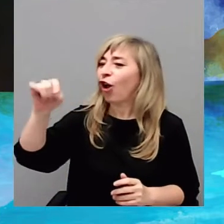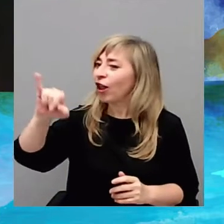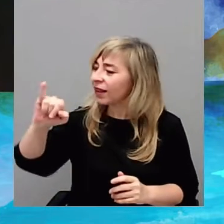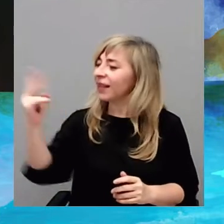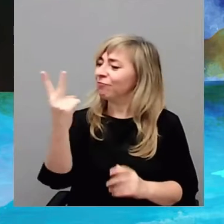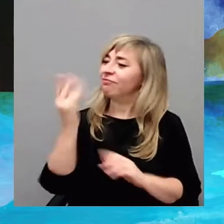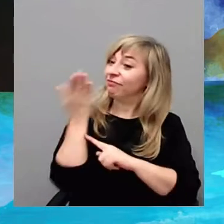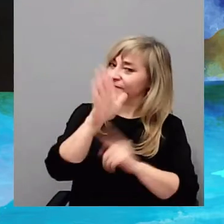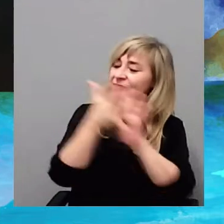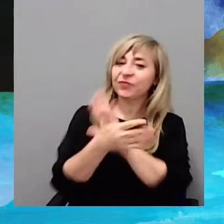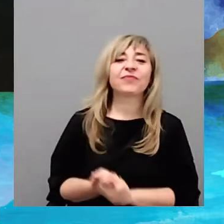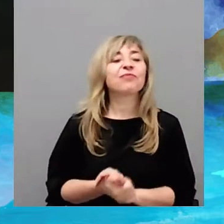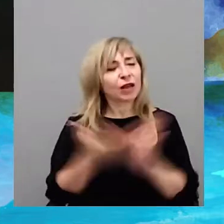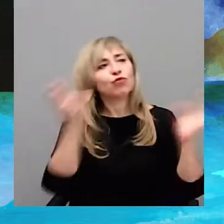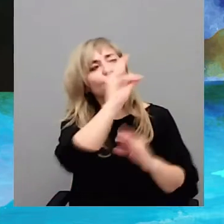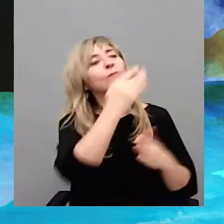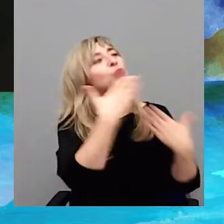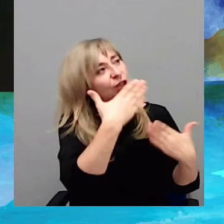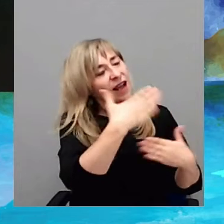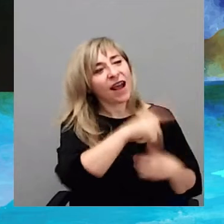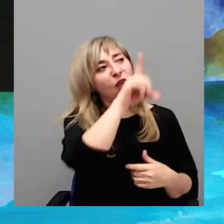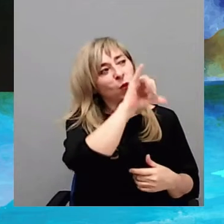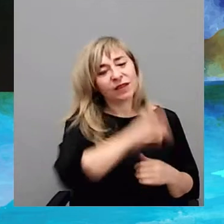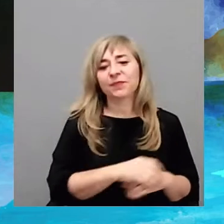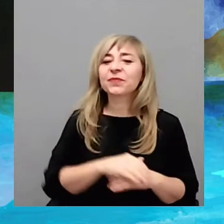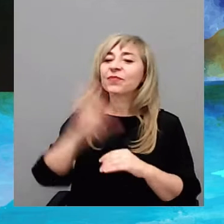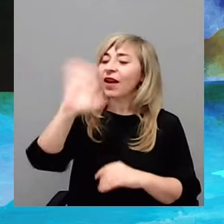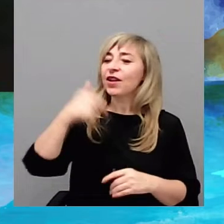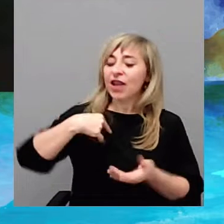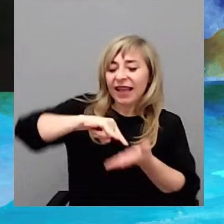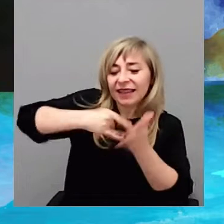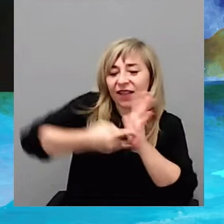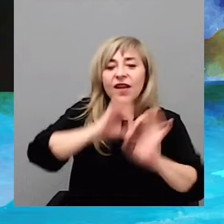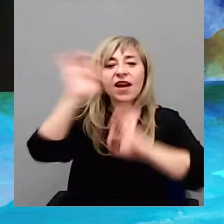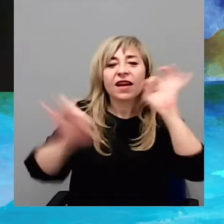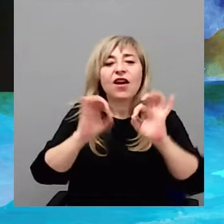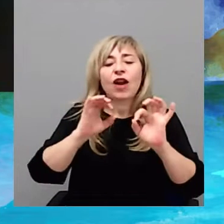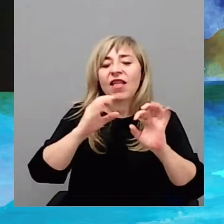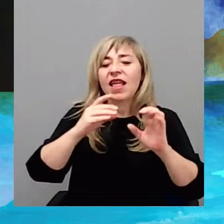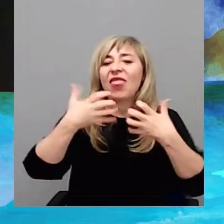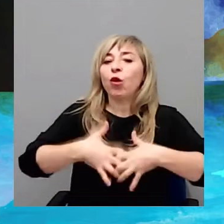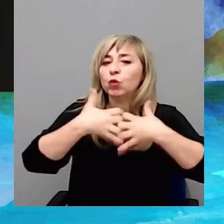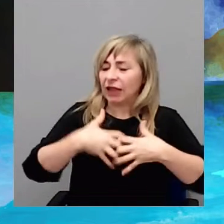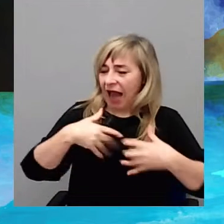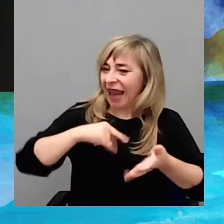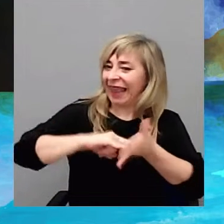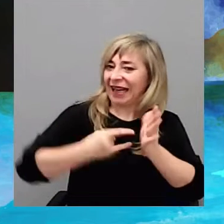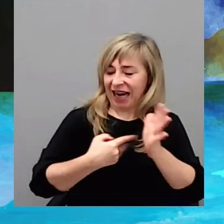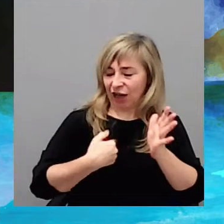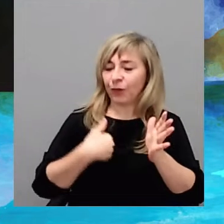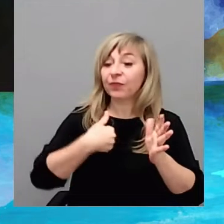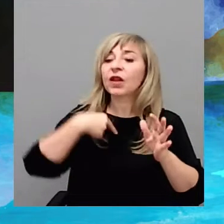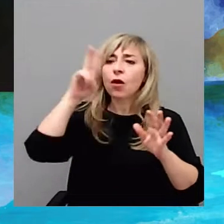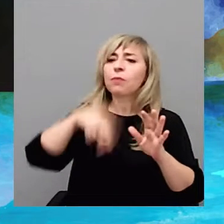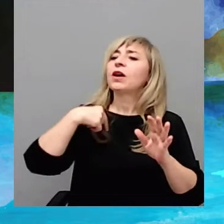thanks very much, Luis. My name is Egoy Escarga. I'm an industrial engineer, and after working for